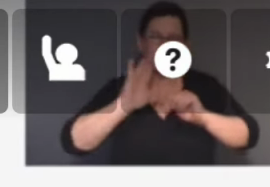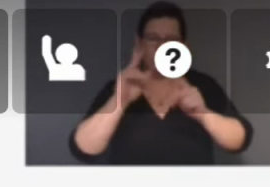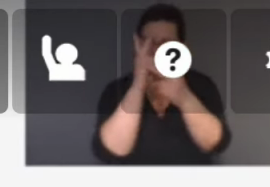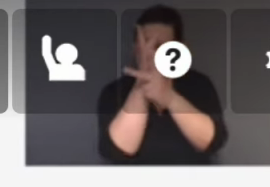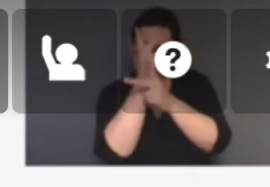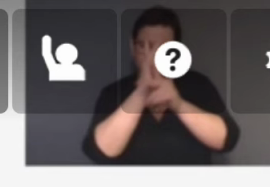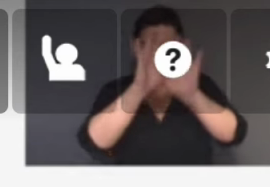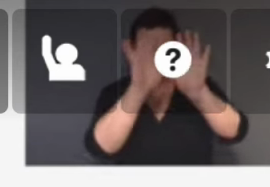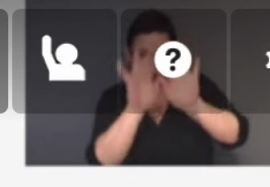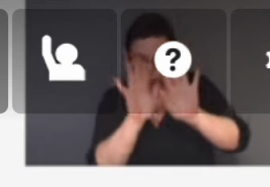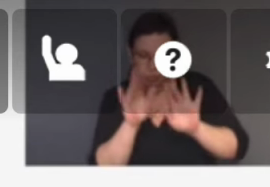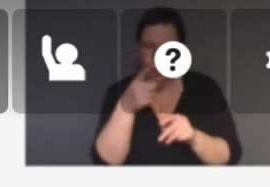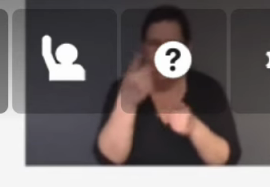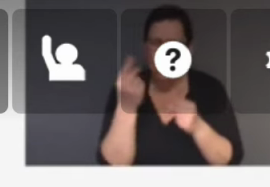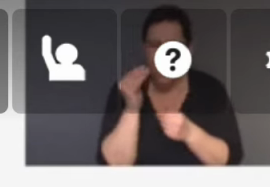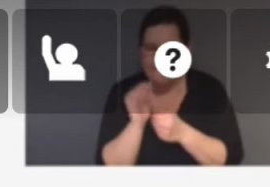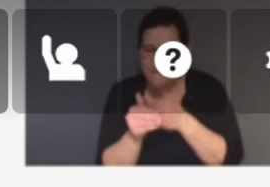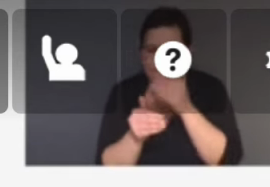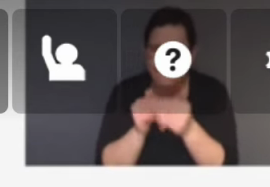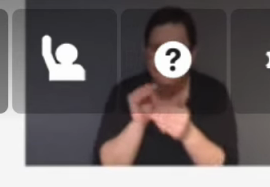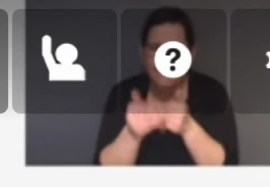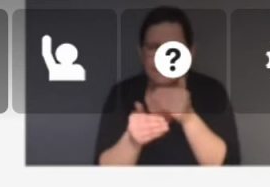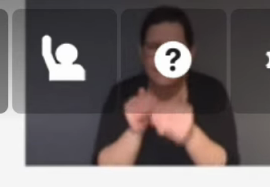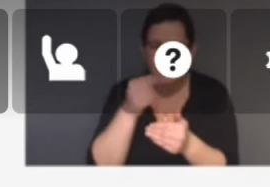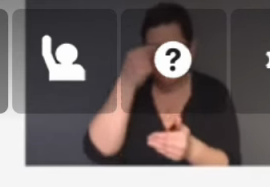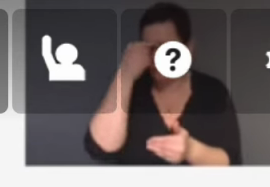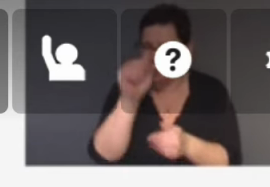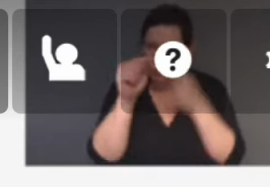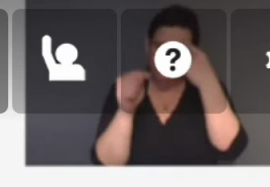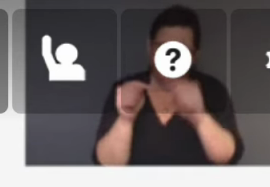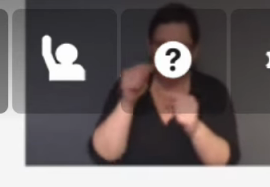Volunteers may be able to help you do your taxes for free.